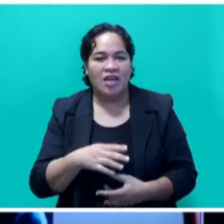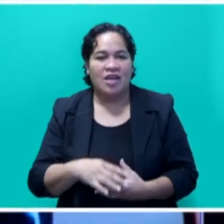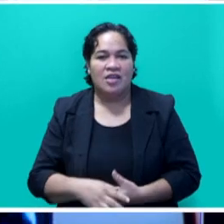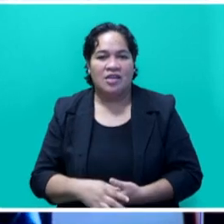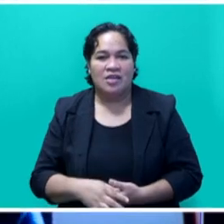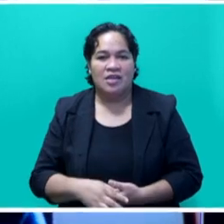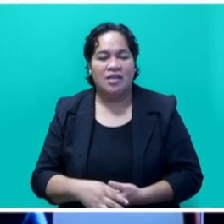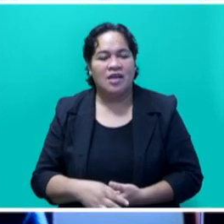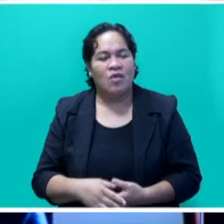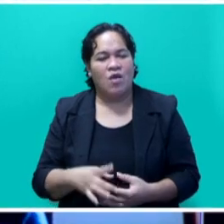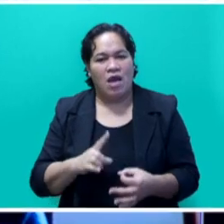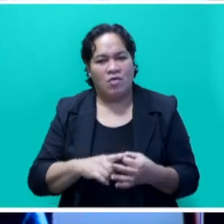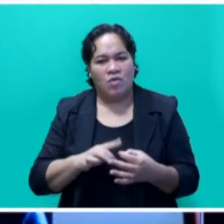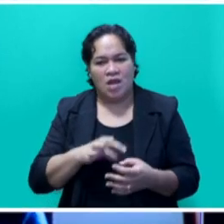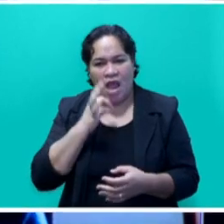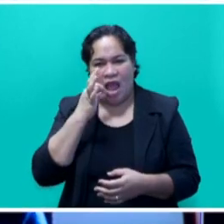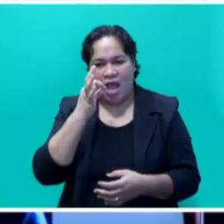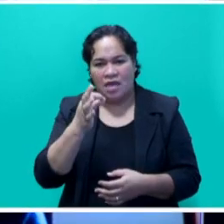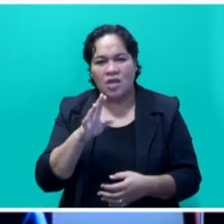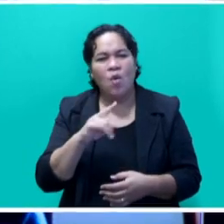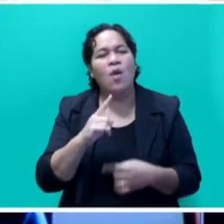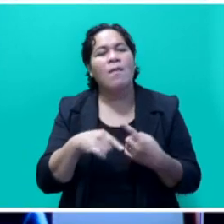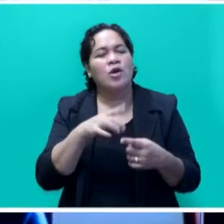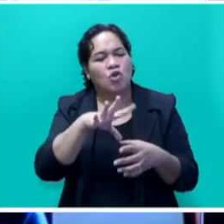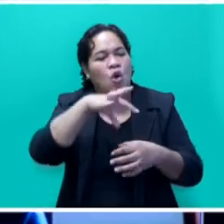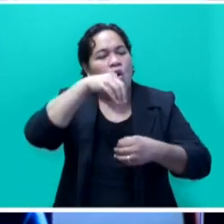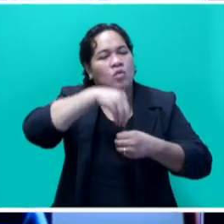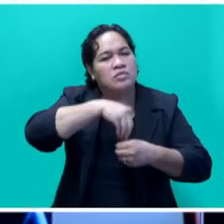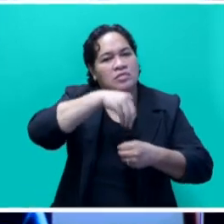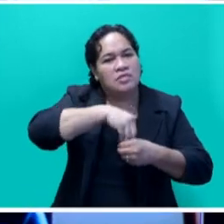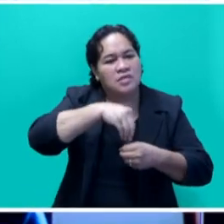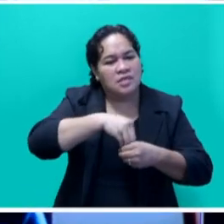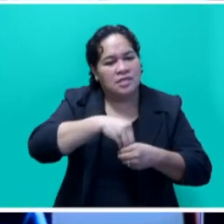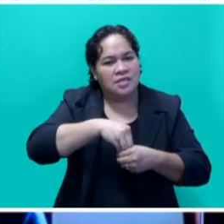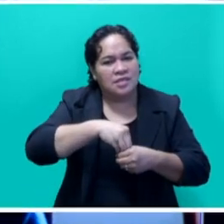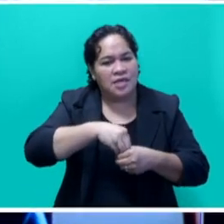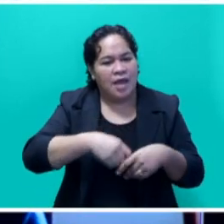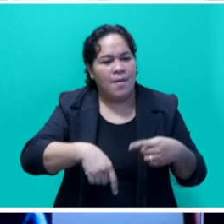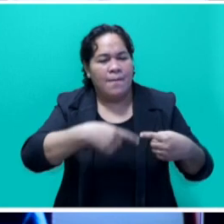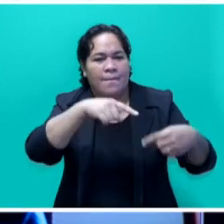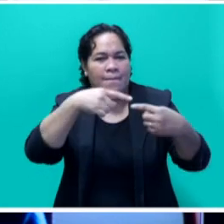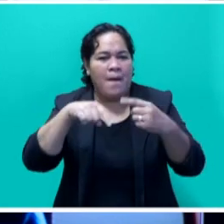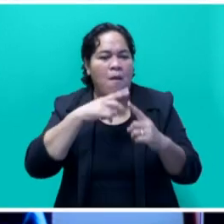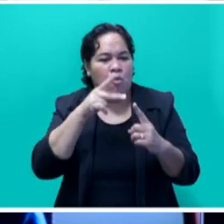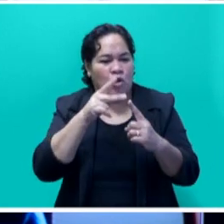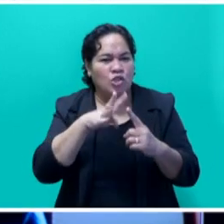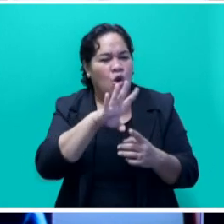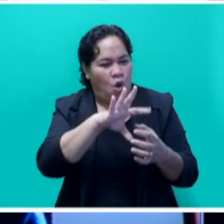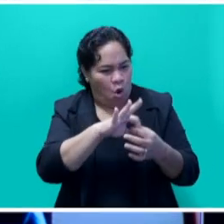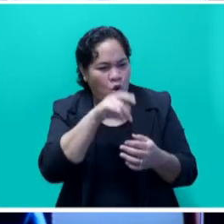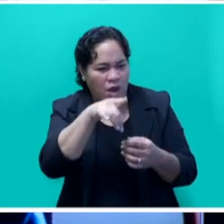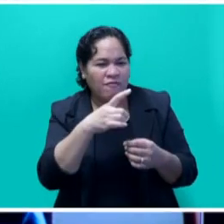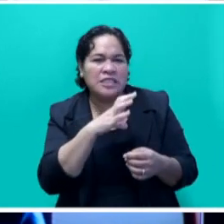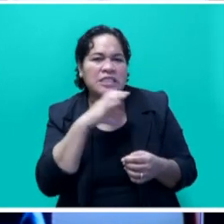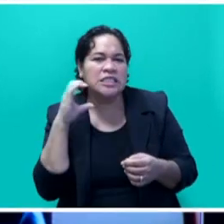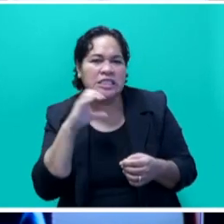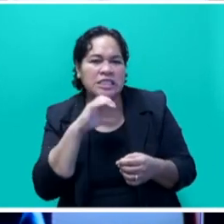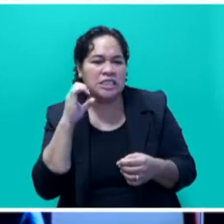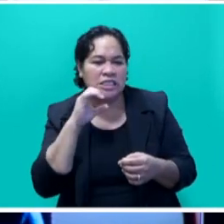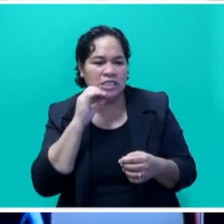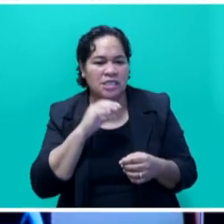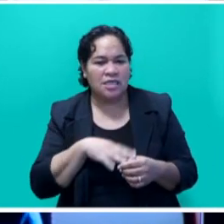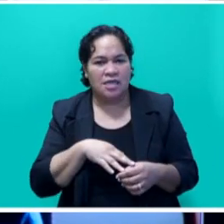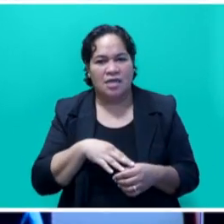what about their own internal party politics? Look at the amount of treachery that's going on within their own party, the backbiting,